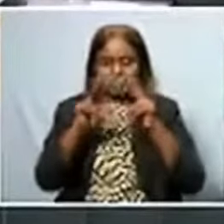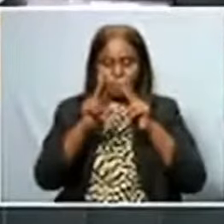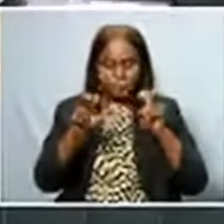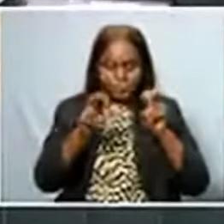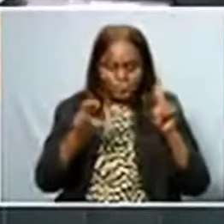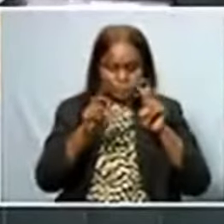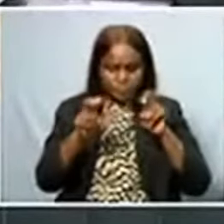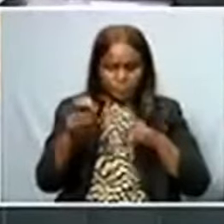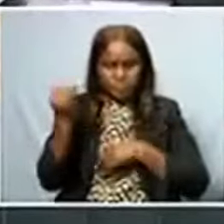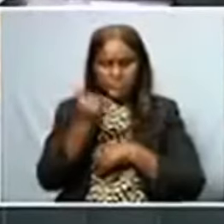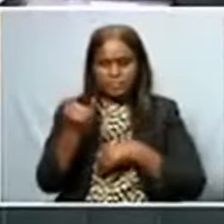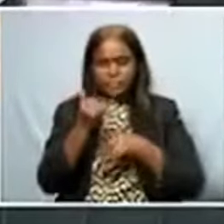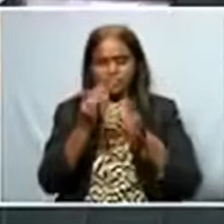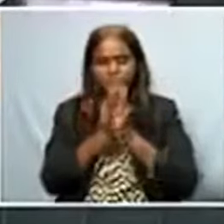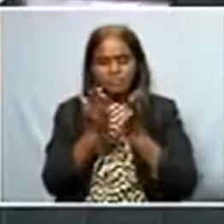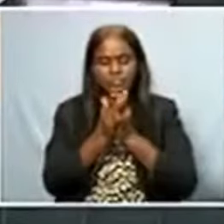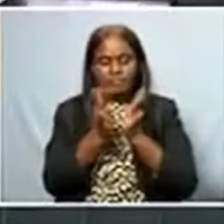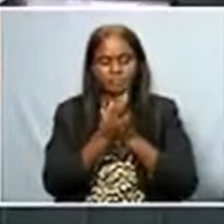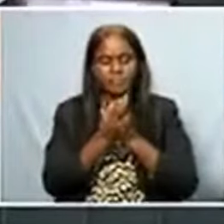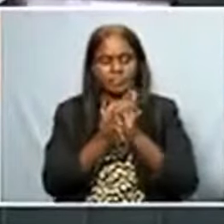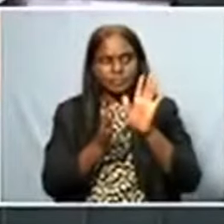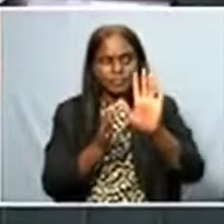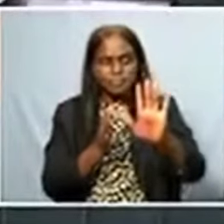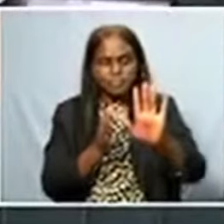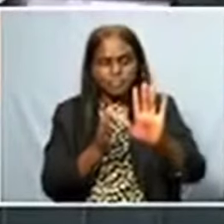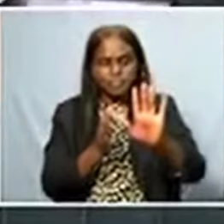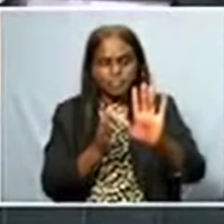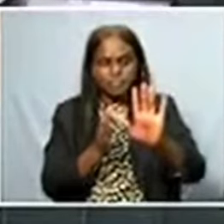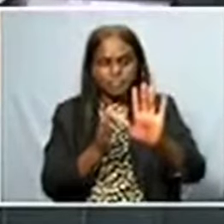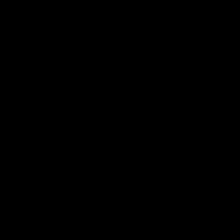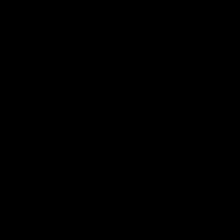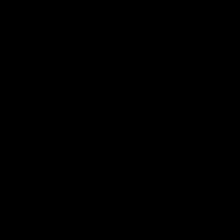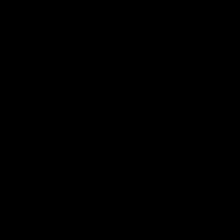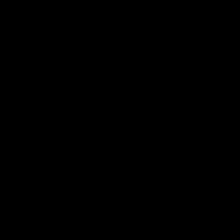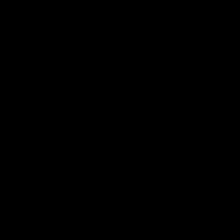the Yellow Book, and I found... Order, Honorable.